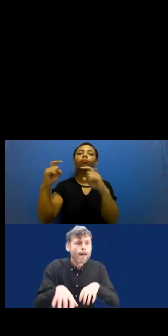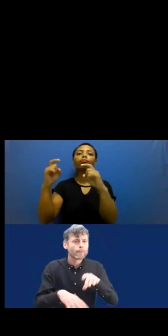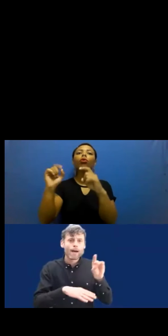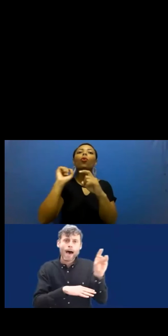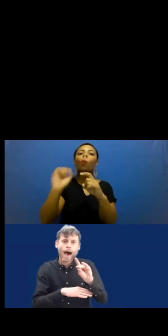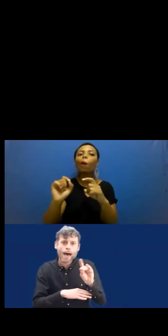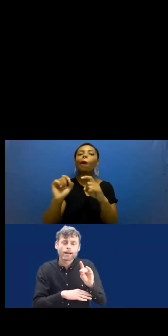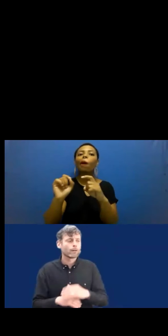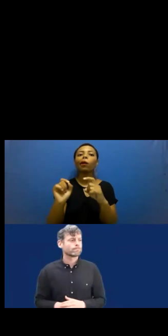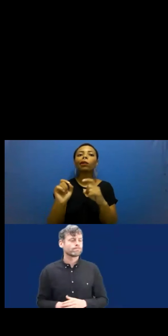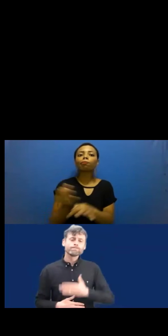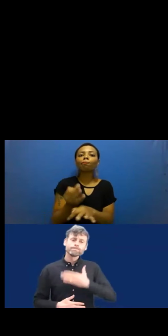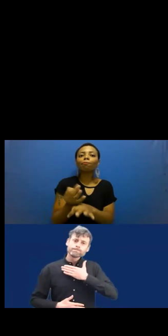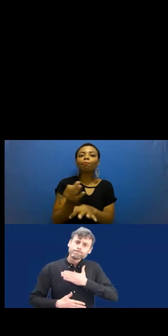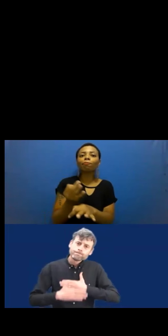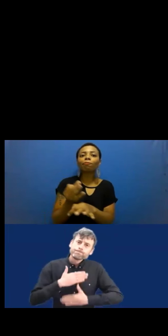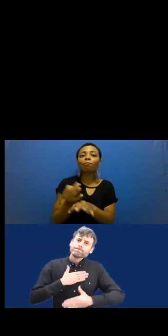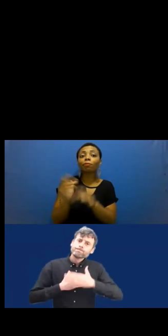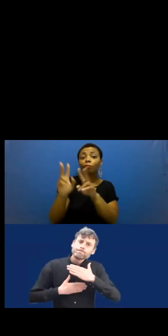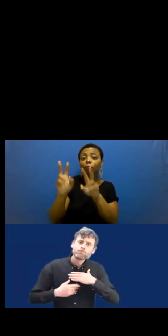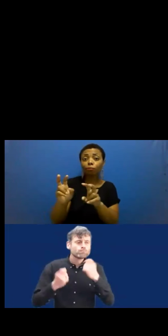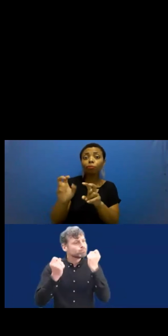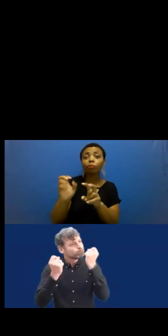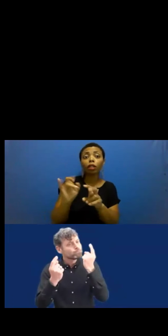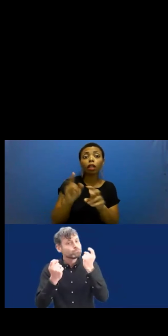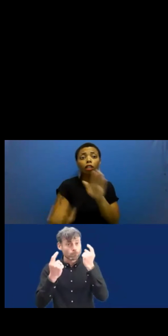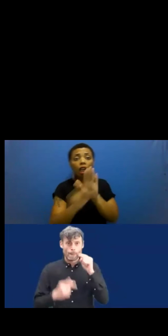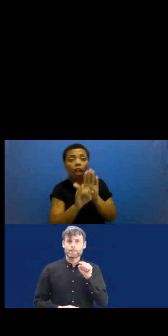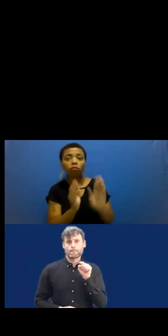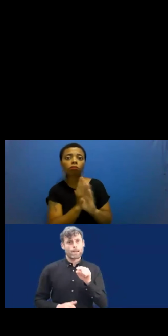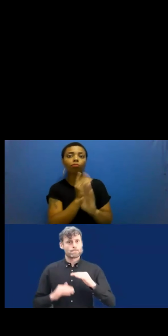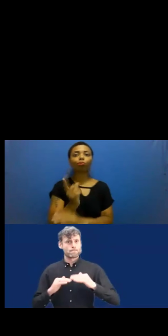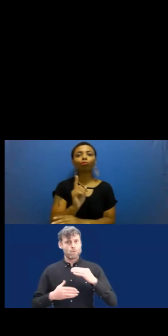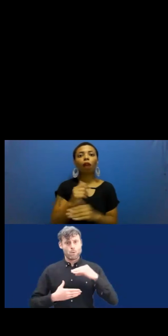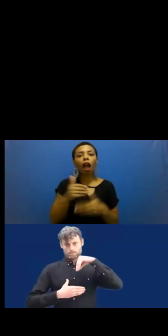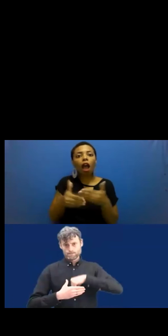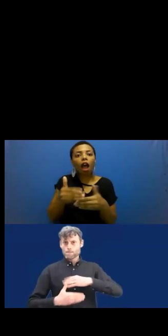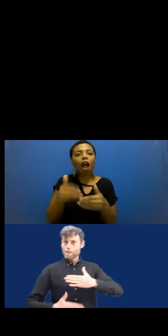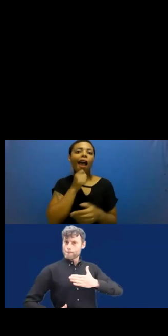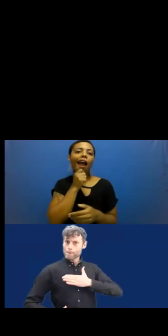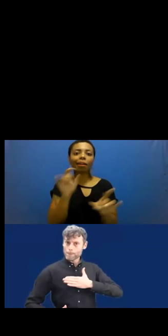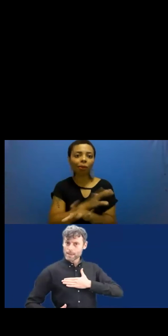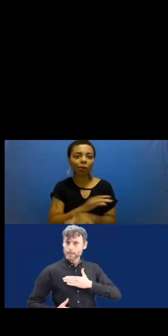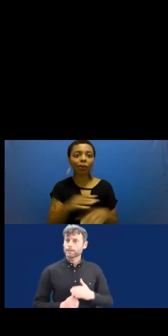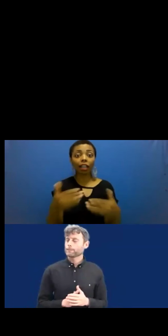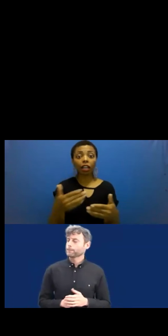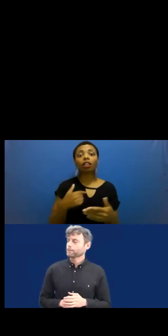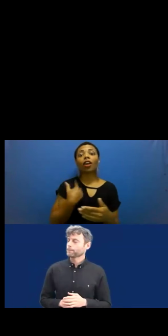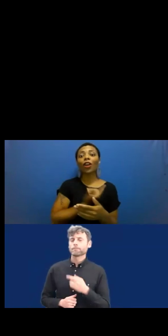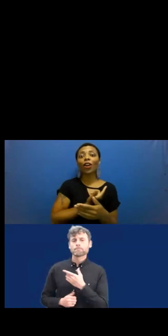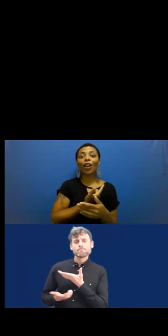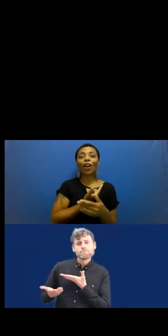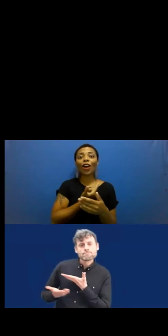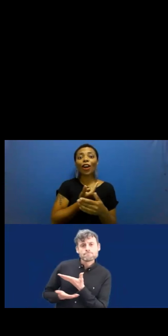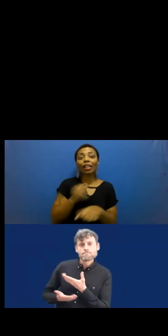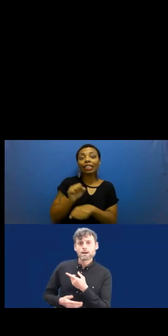in the formation of his identity. Furthermore, and unexpected, János' participation in